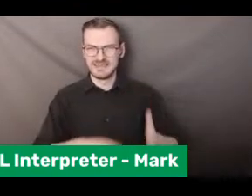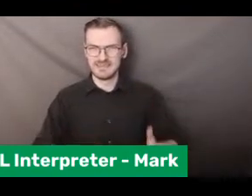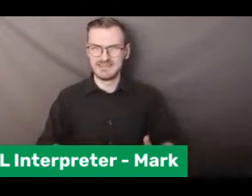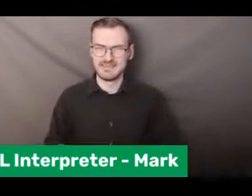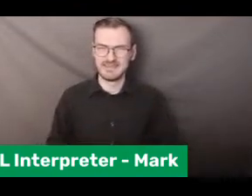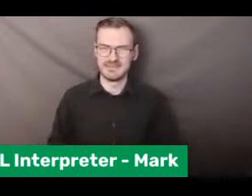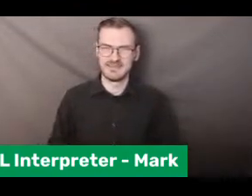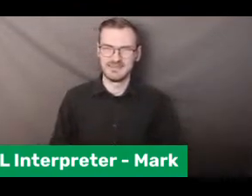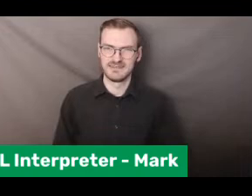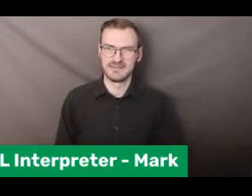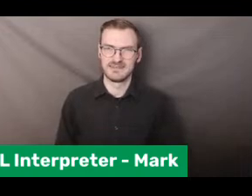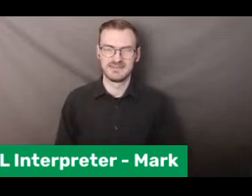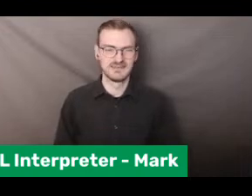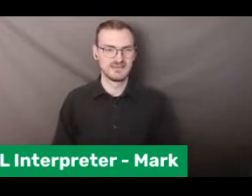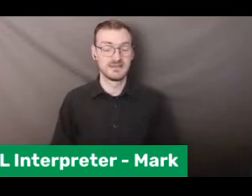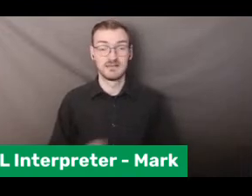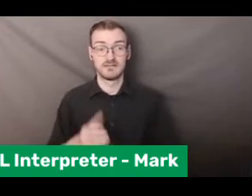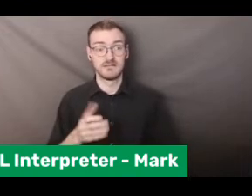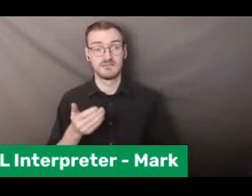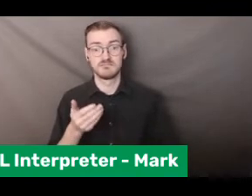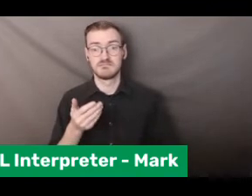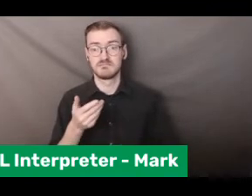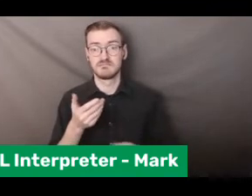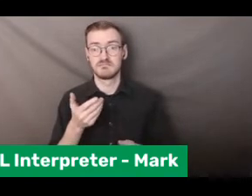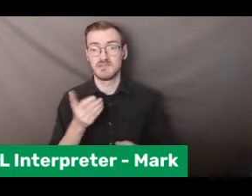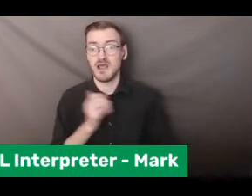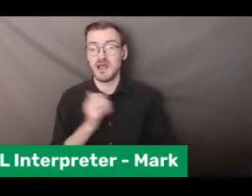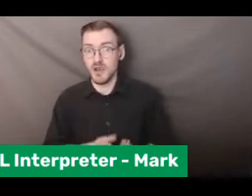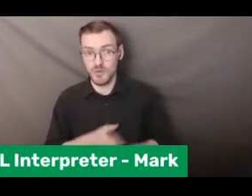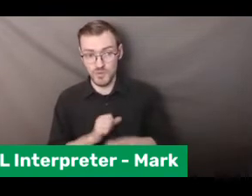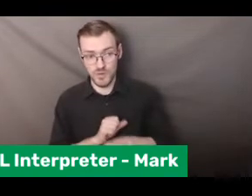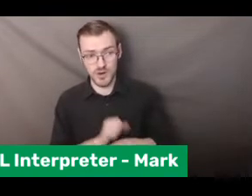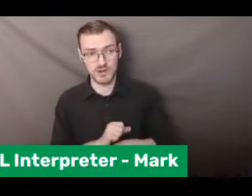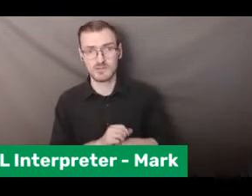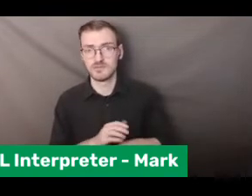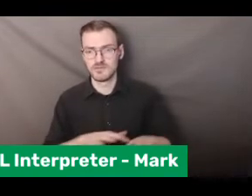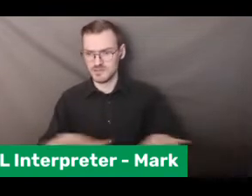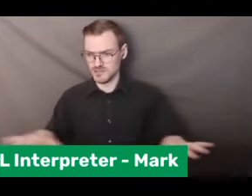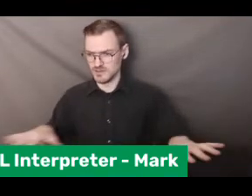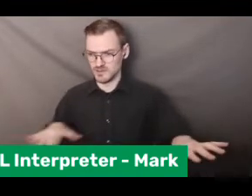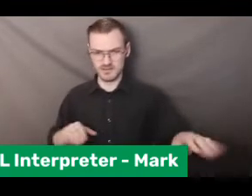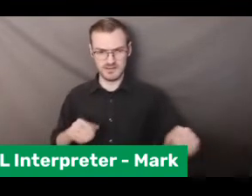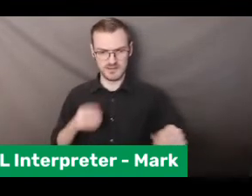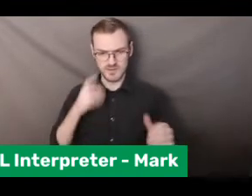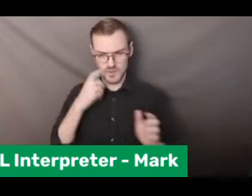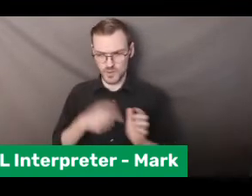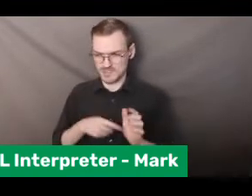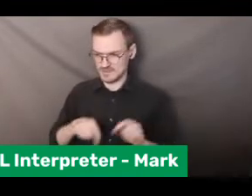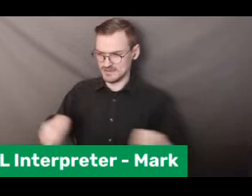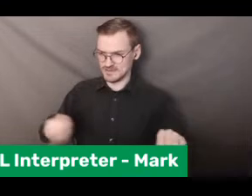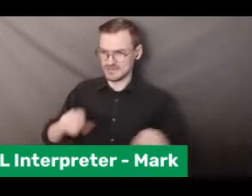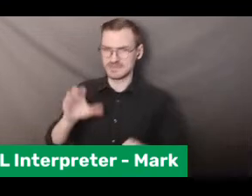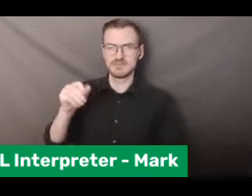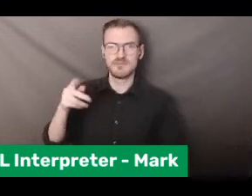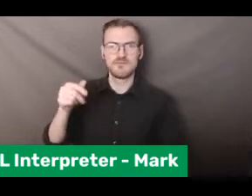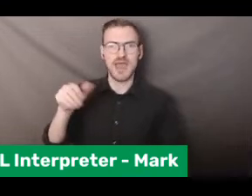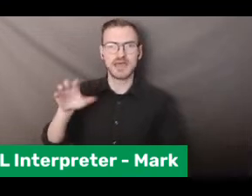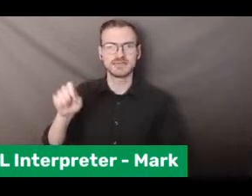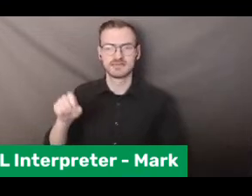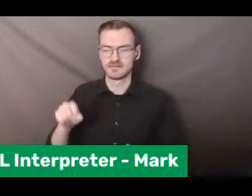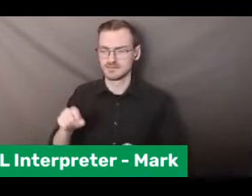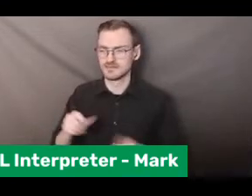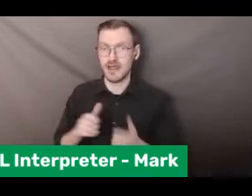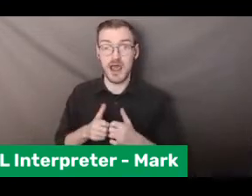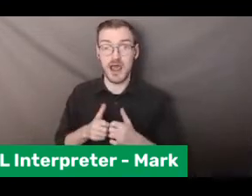And what does that mean for the work that we might do to heal from these spaces? Right? And so somebody who I